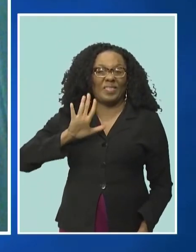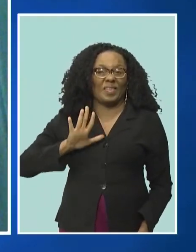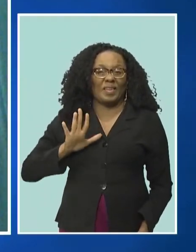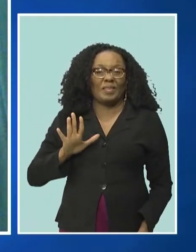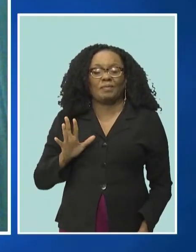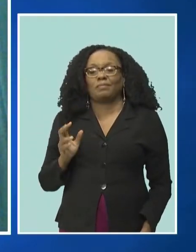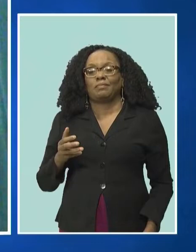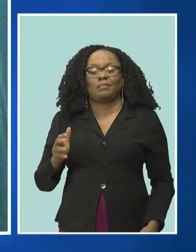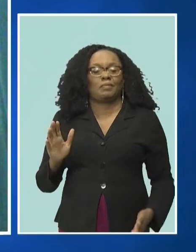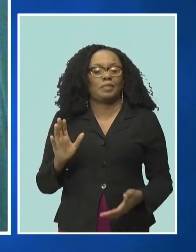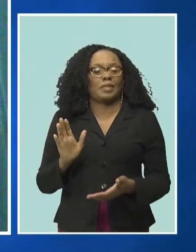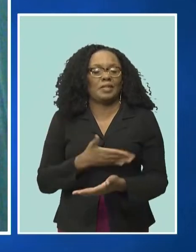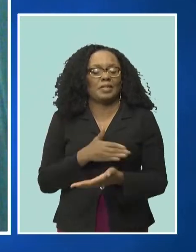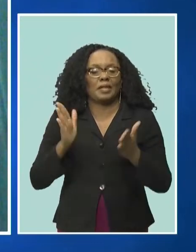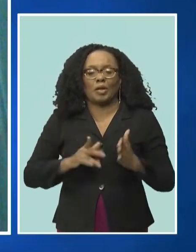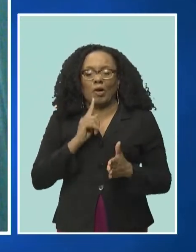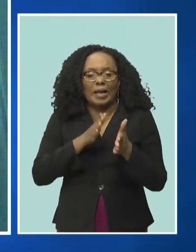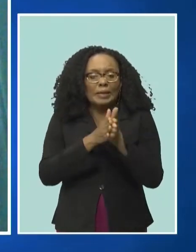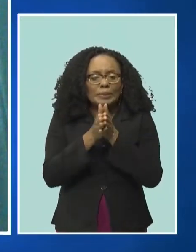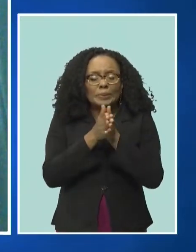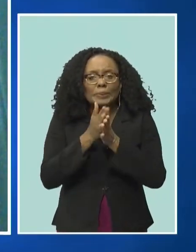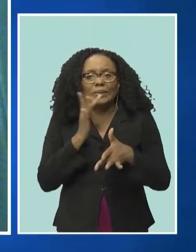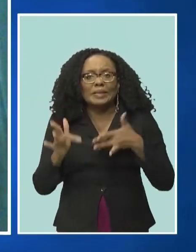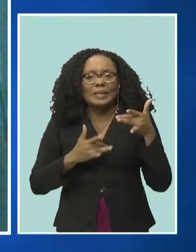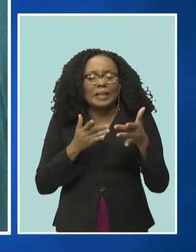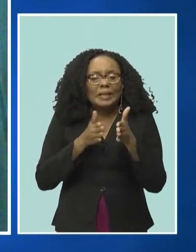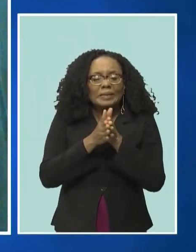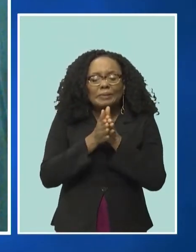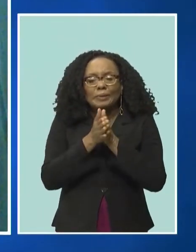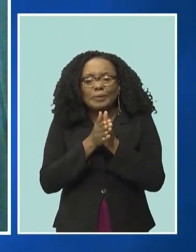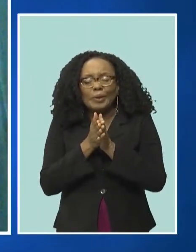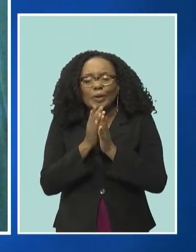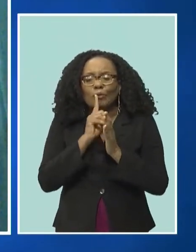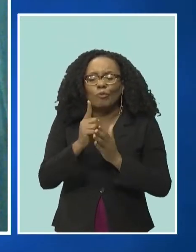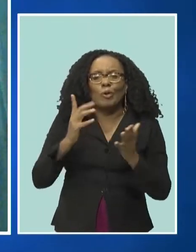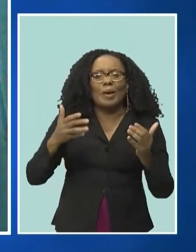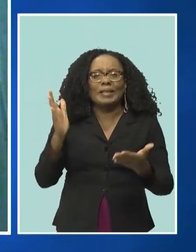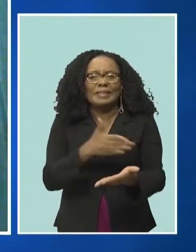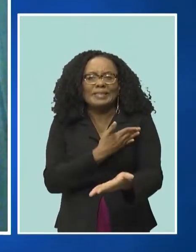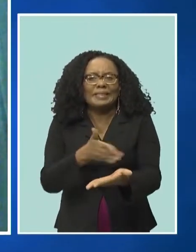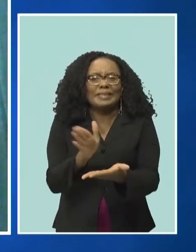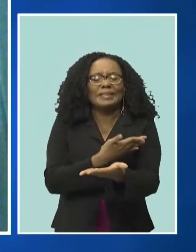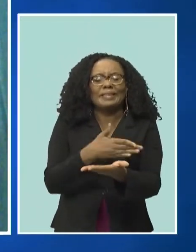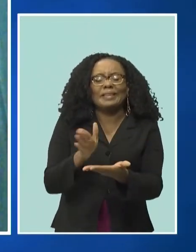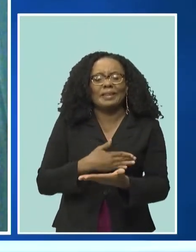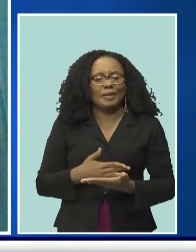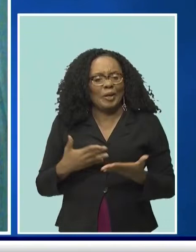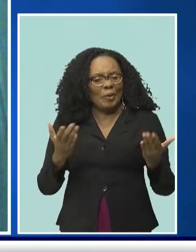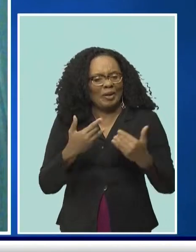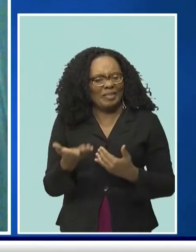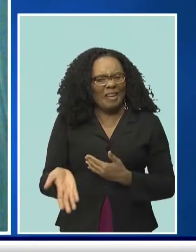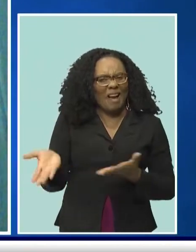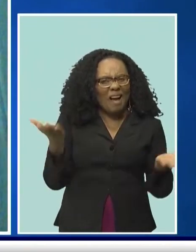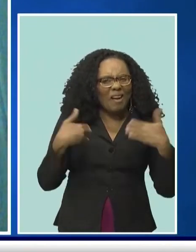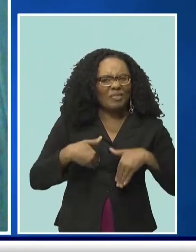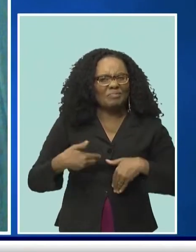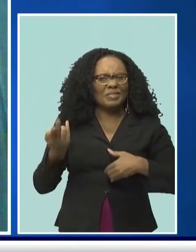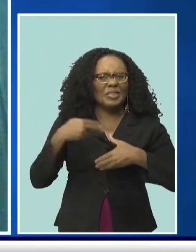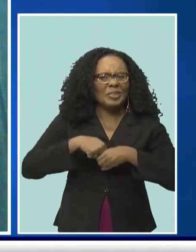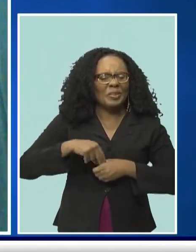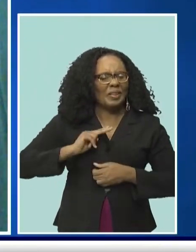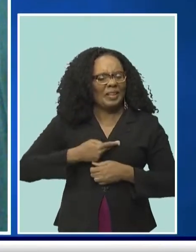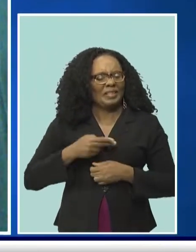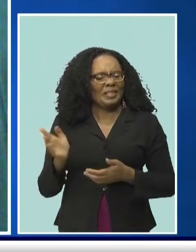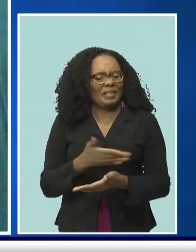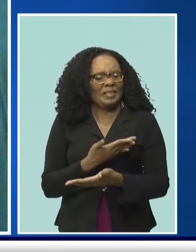so excited. We can't wait until we get into Bristol to sing down the place. And we asked actually persons to come and join as well as we sing some of